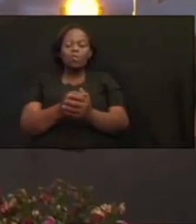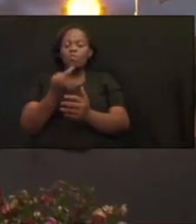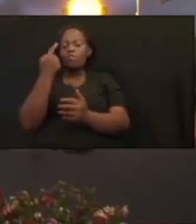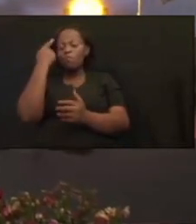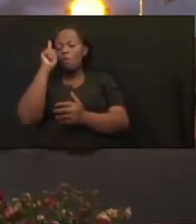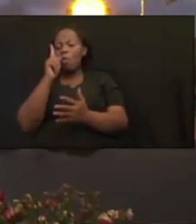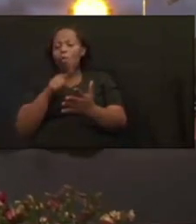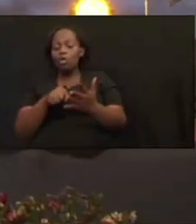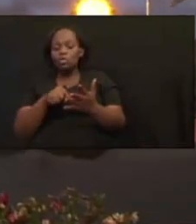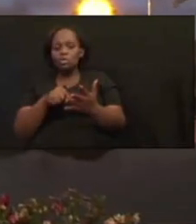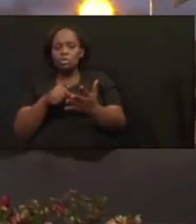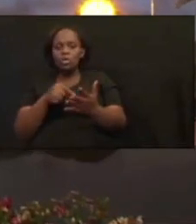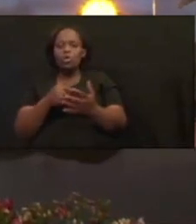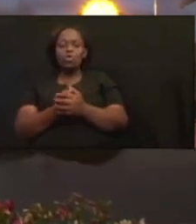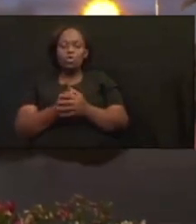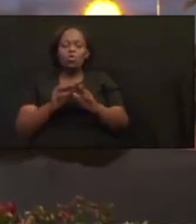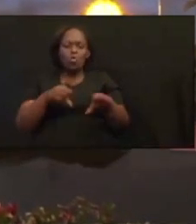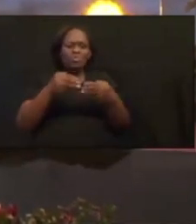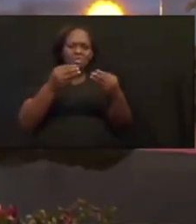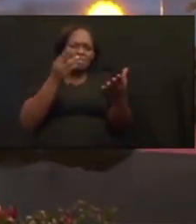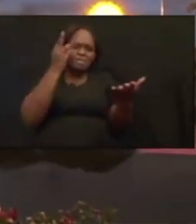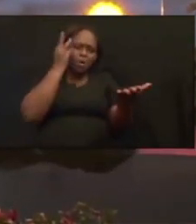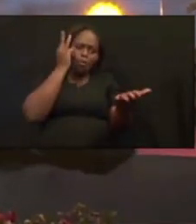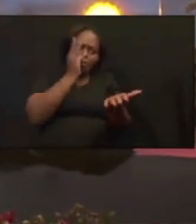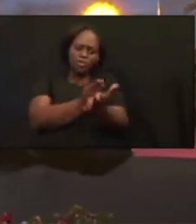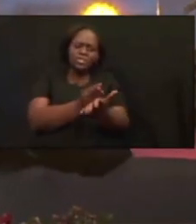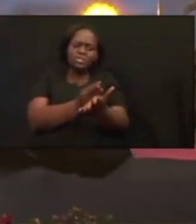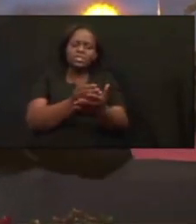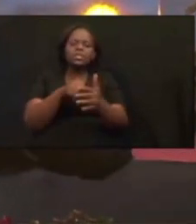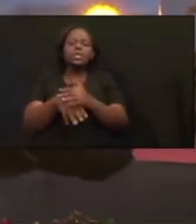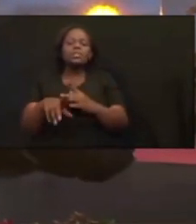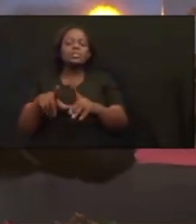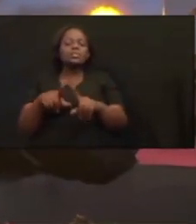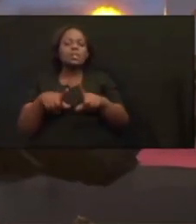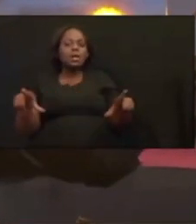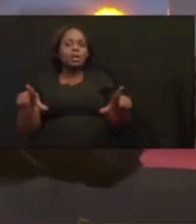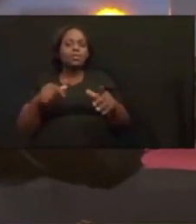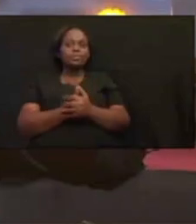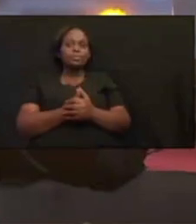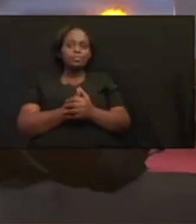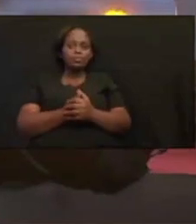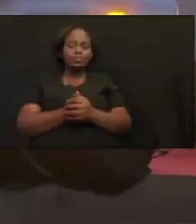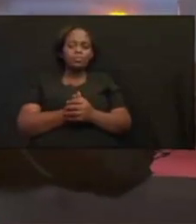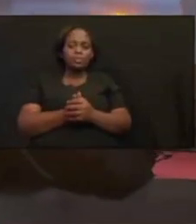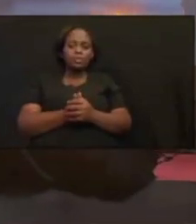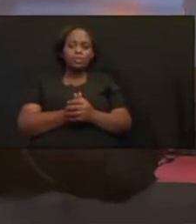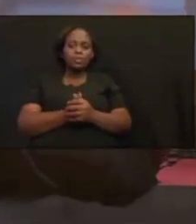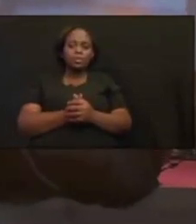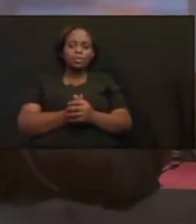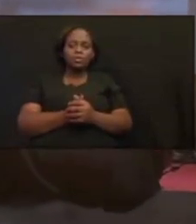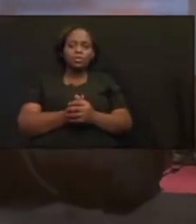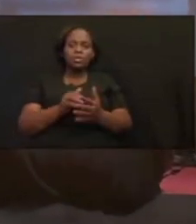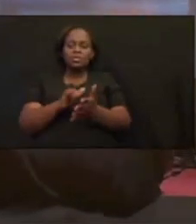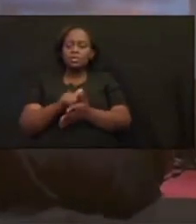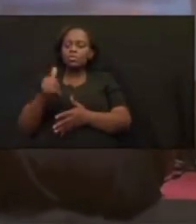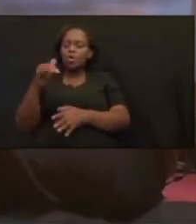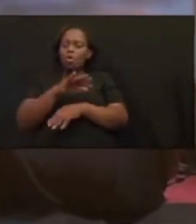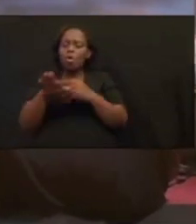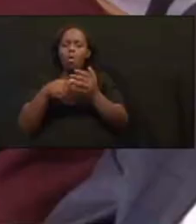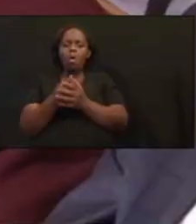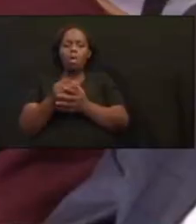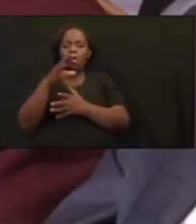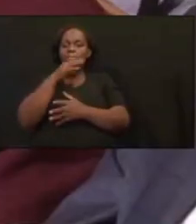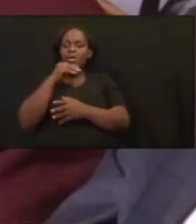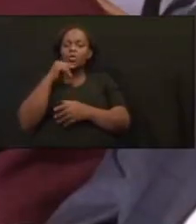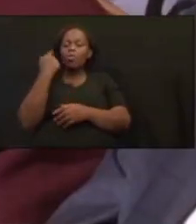light. Look at this, that all men through him might believe. Acts chapter 1 and